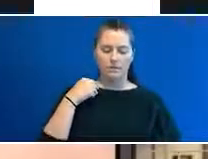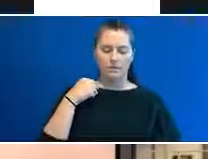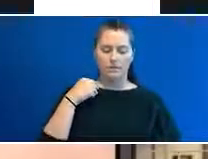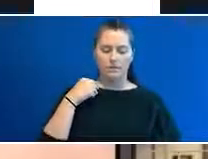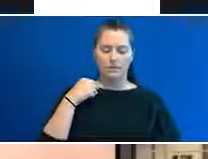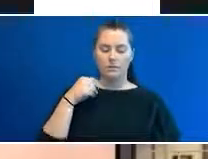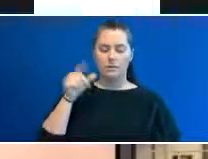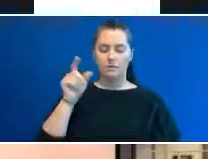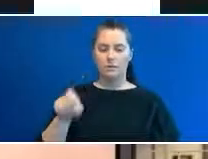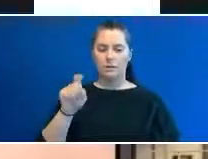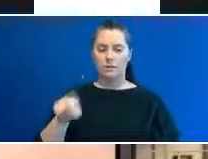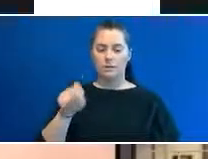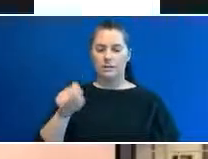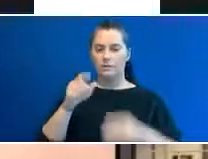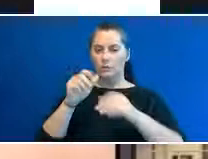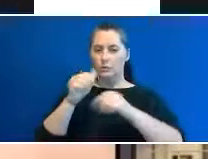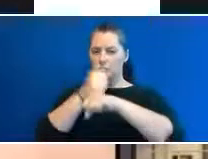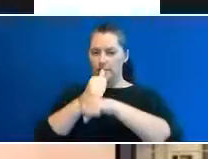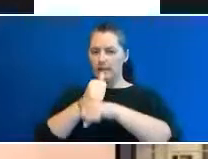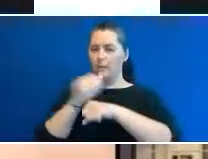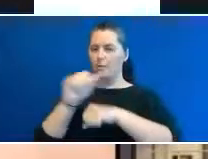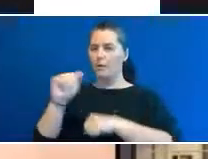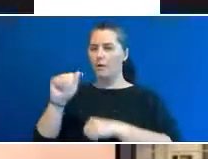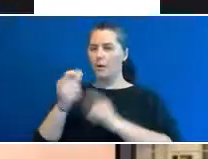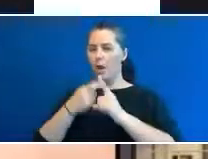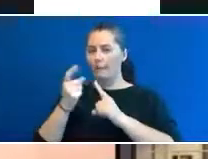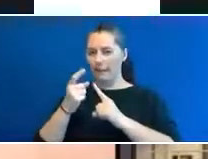to automate your expenses or how to push this into QuickBooks?